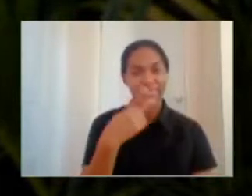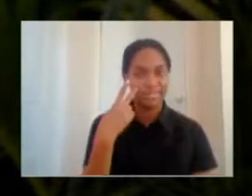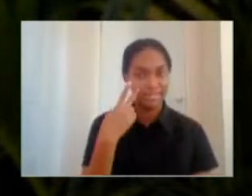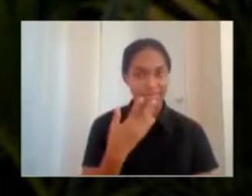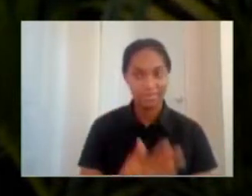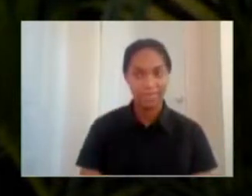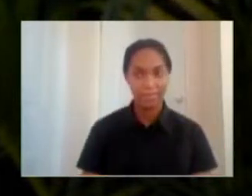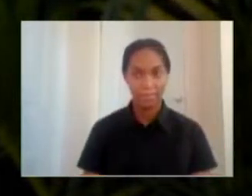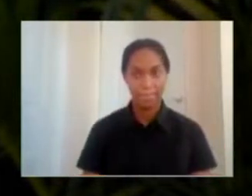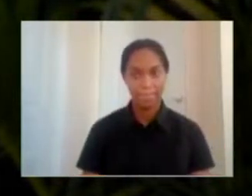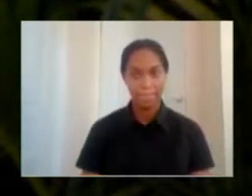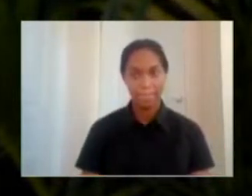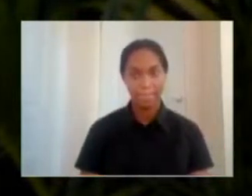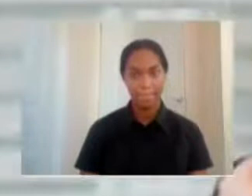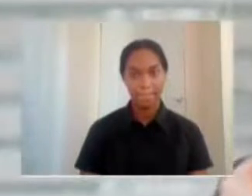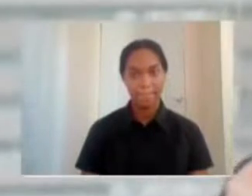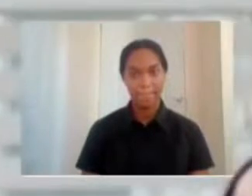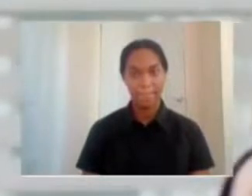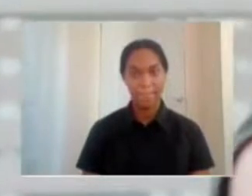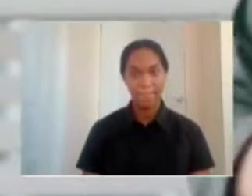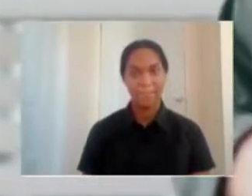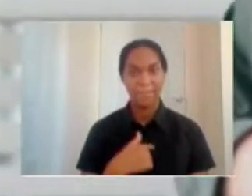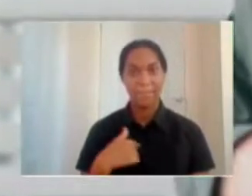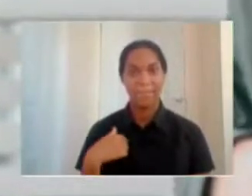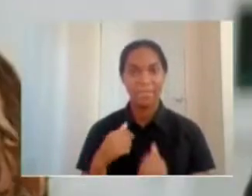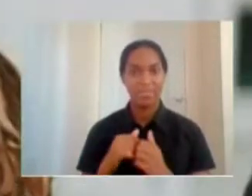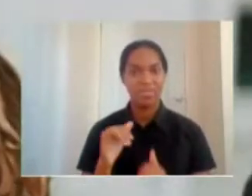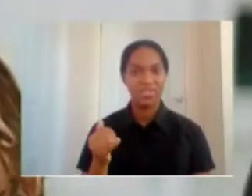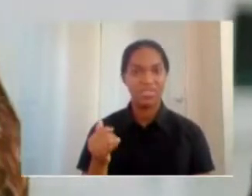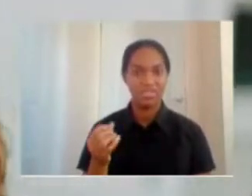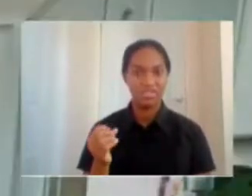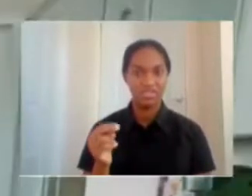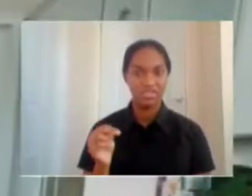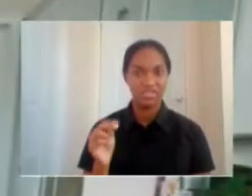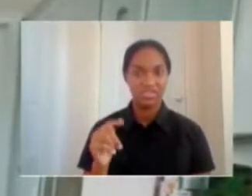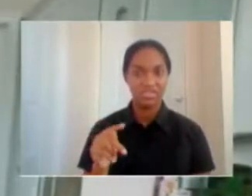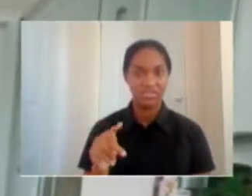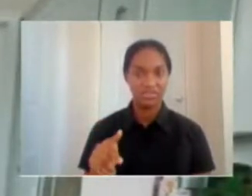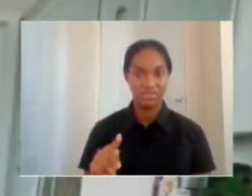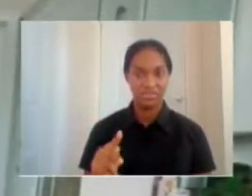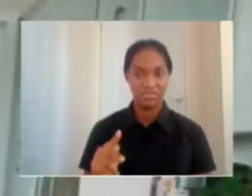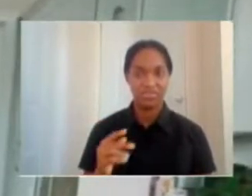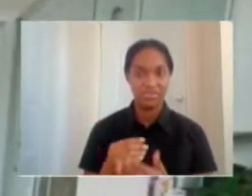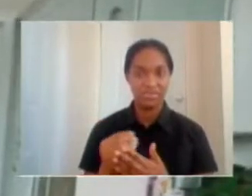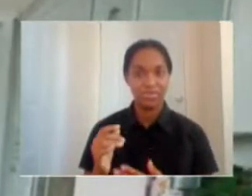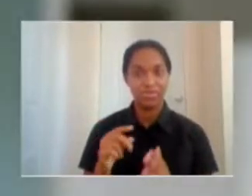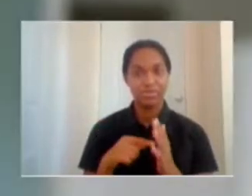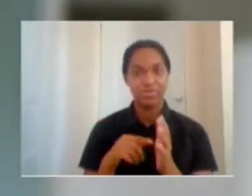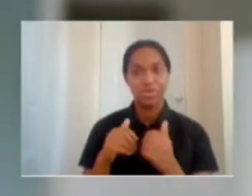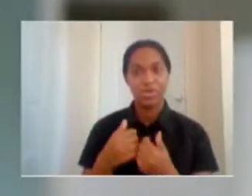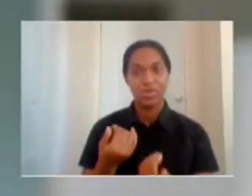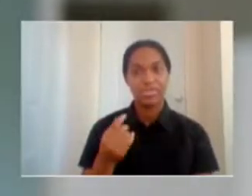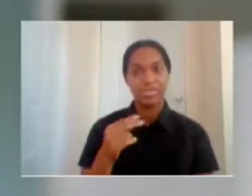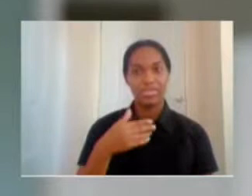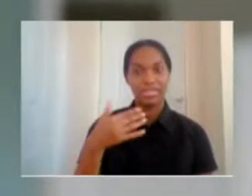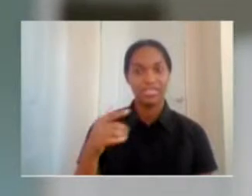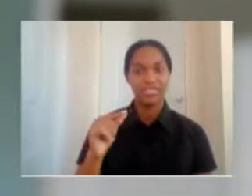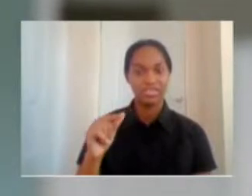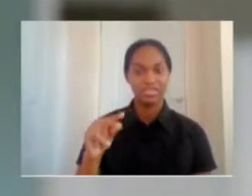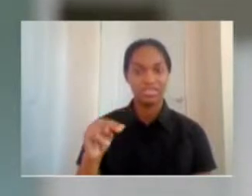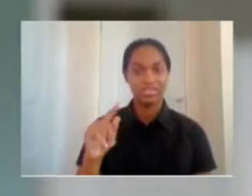We're here with the Johnson family, who just purchased a next-gen TV, and we're going to show you how next-gen TV takes the TV